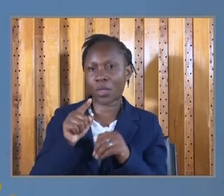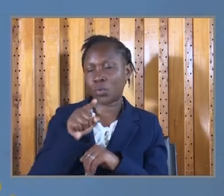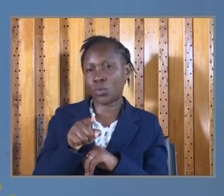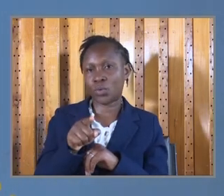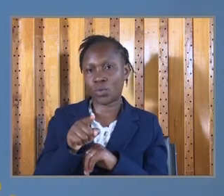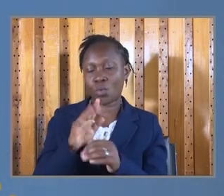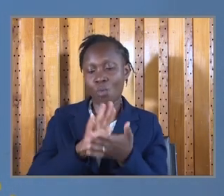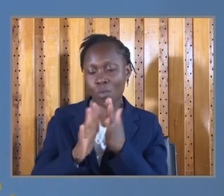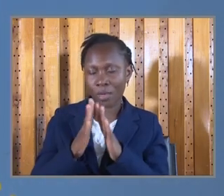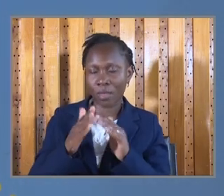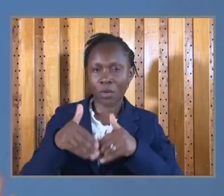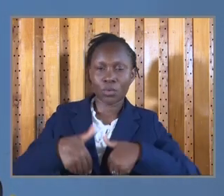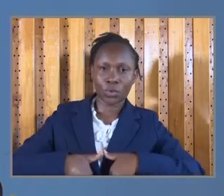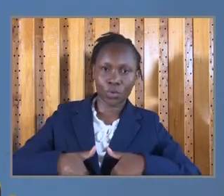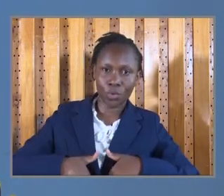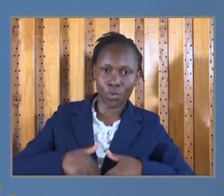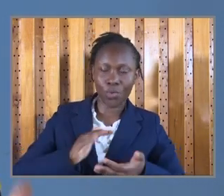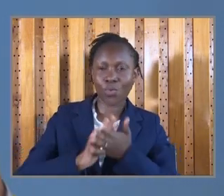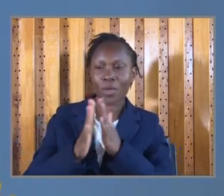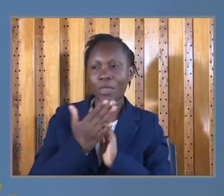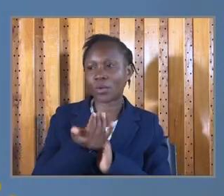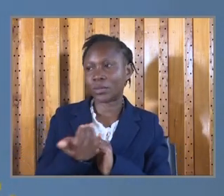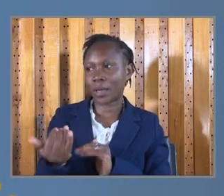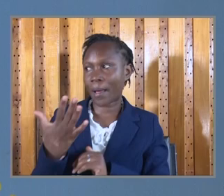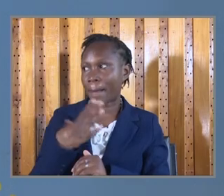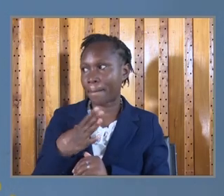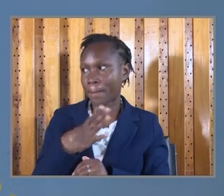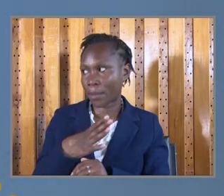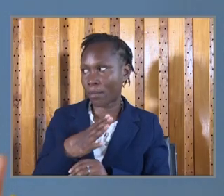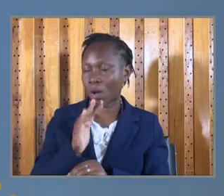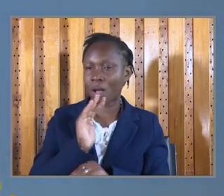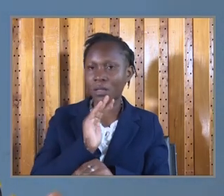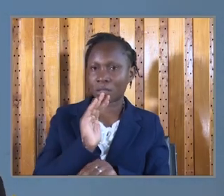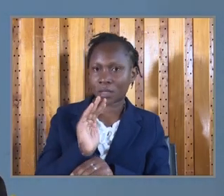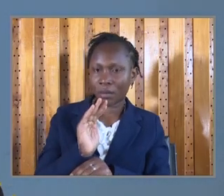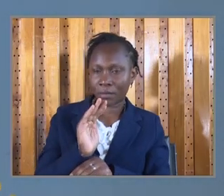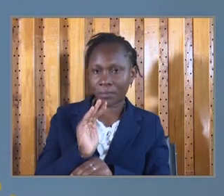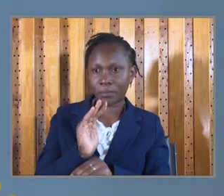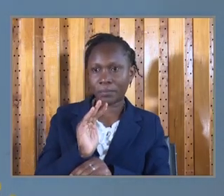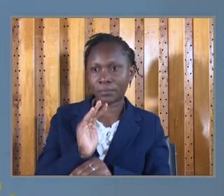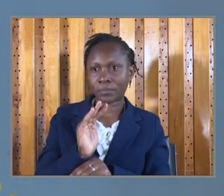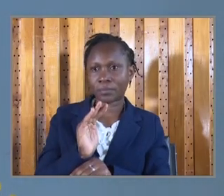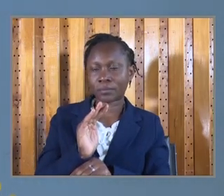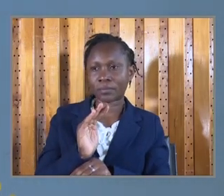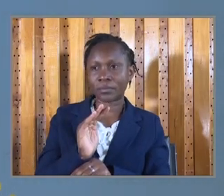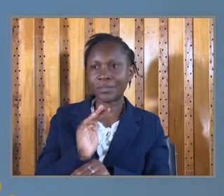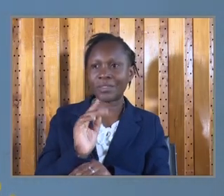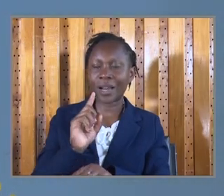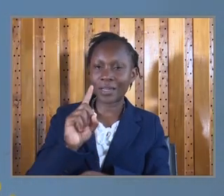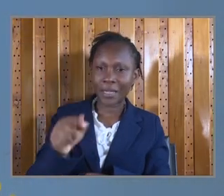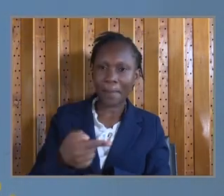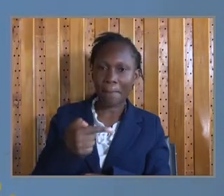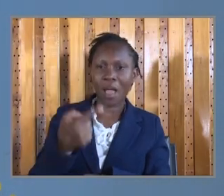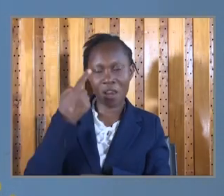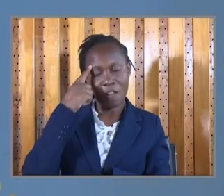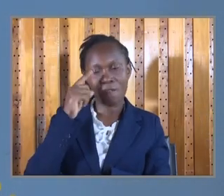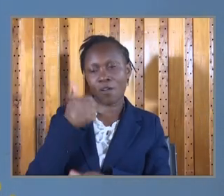Without youth, without young people asking, demanding us to take action.